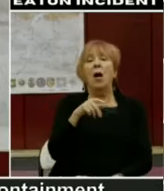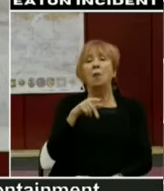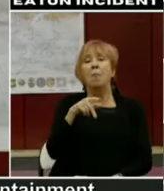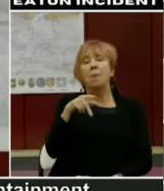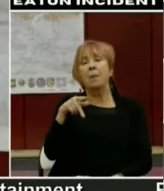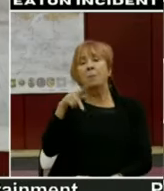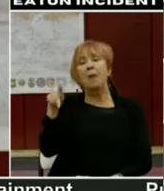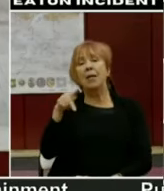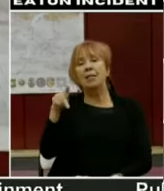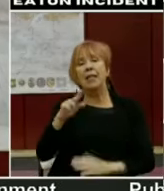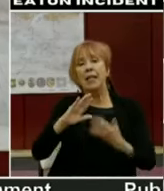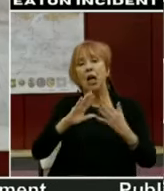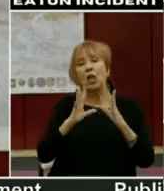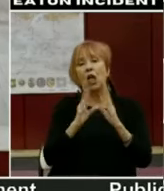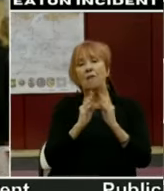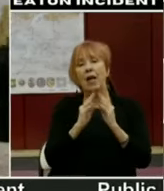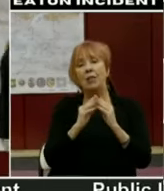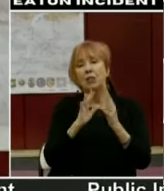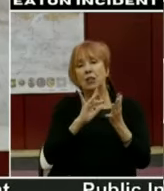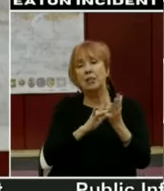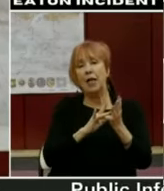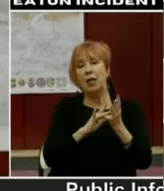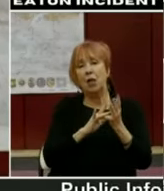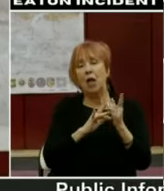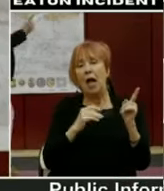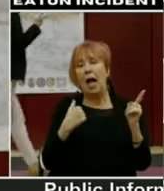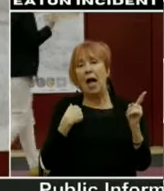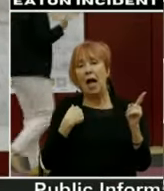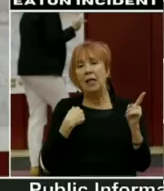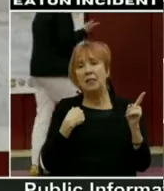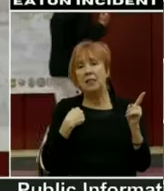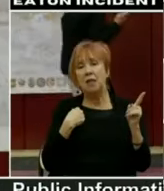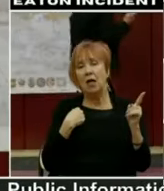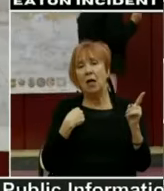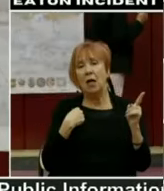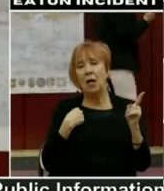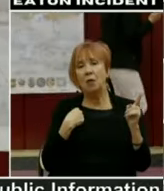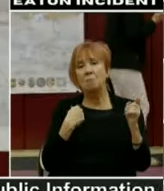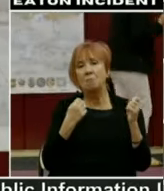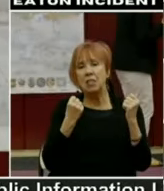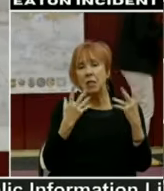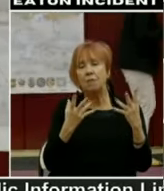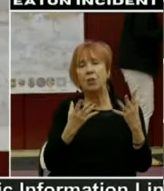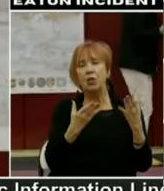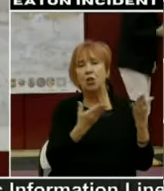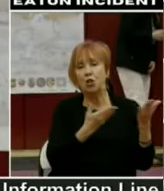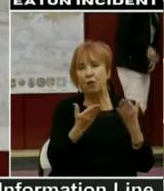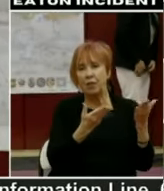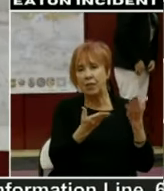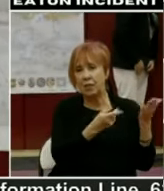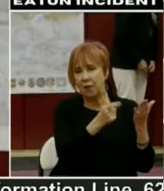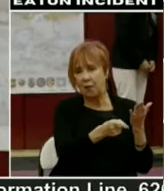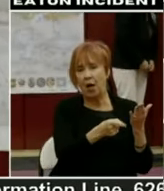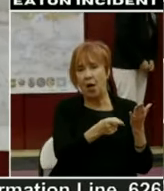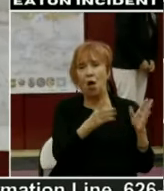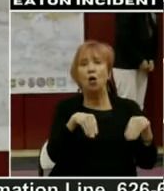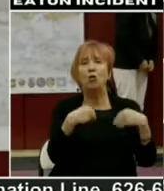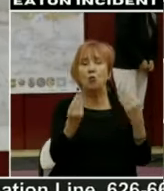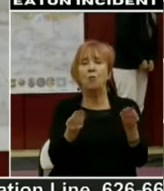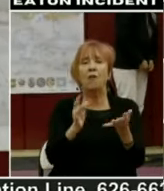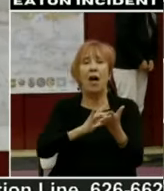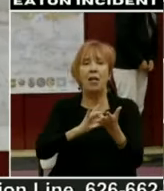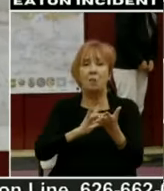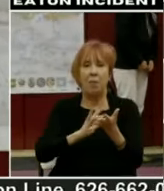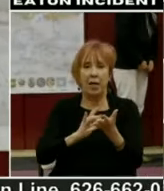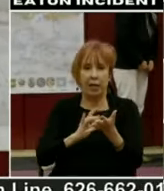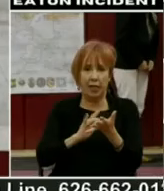there are different entities there that can provide medication for people